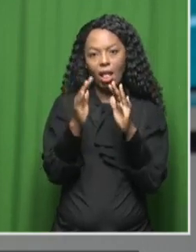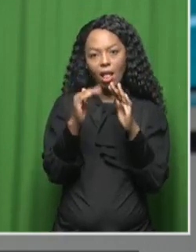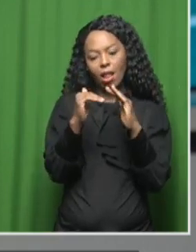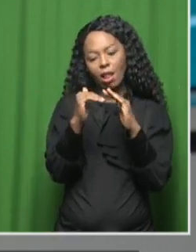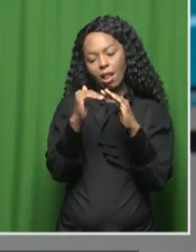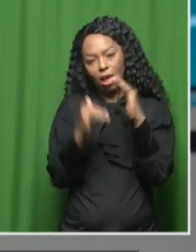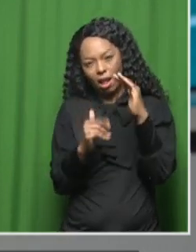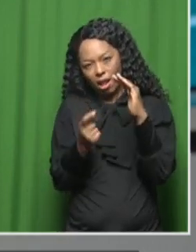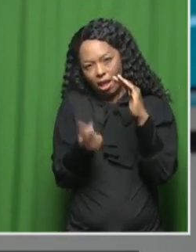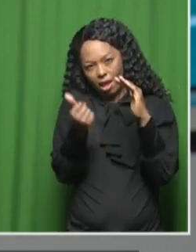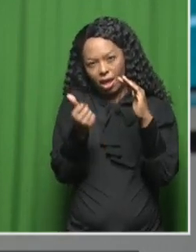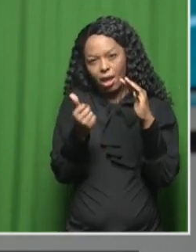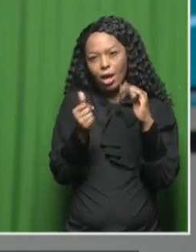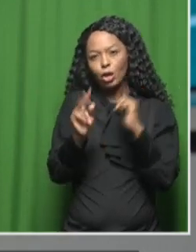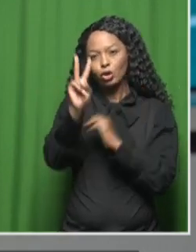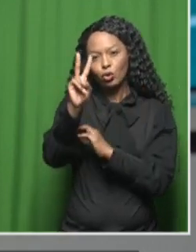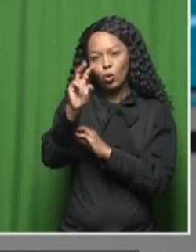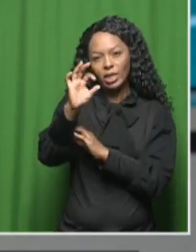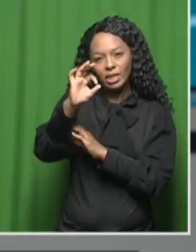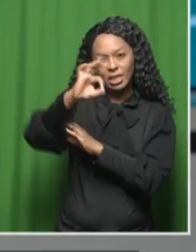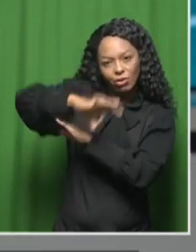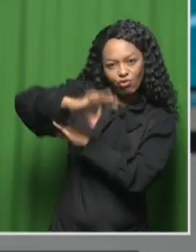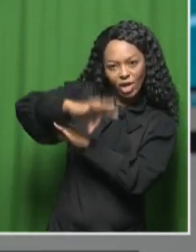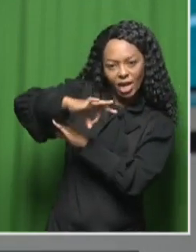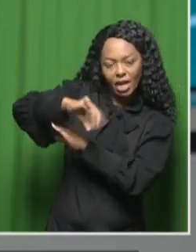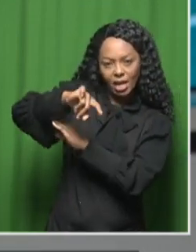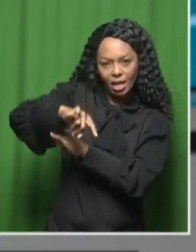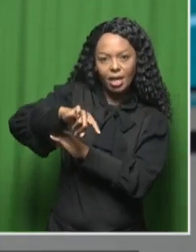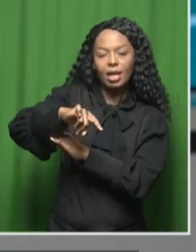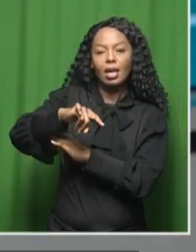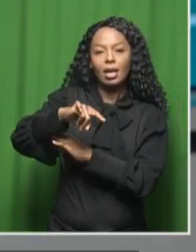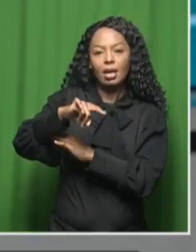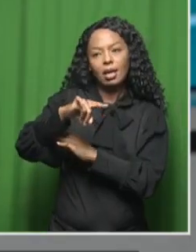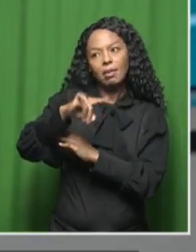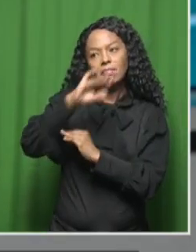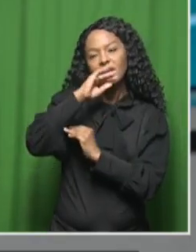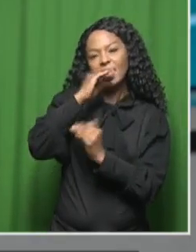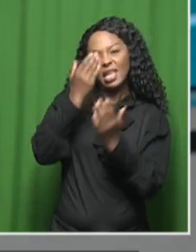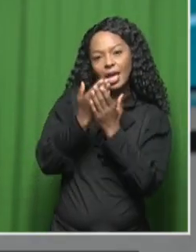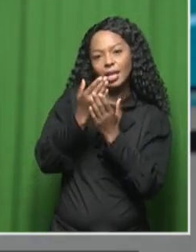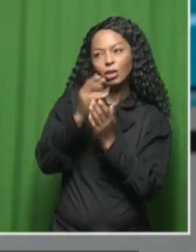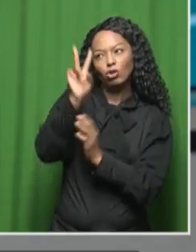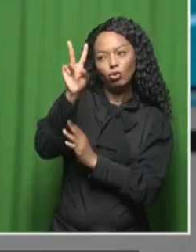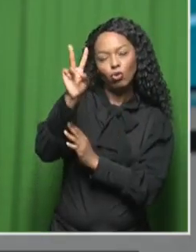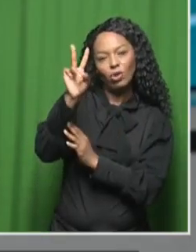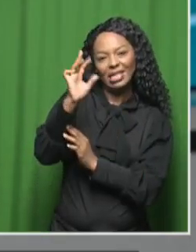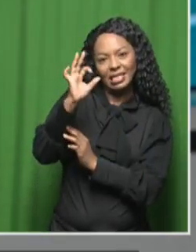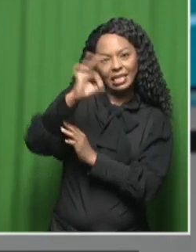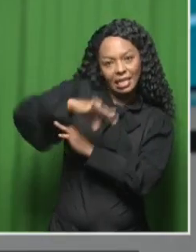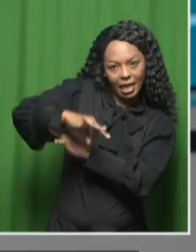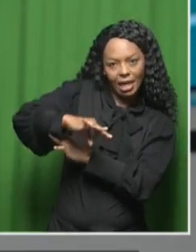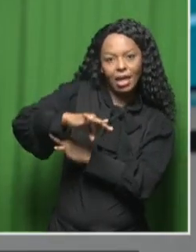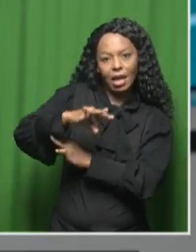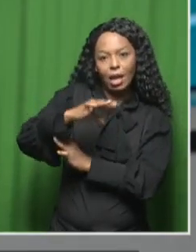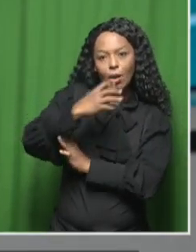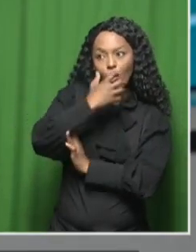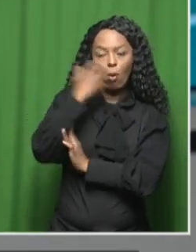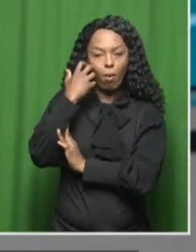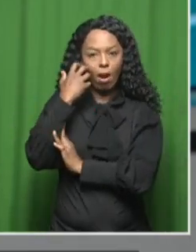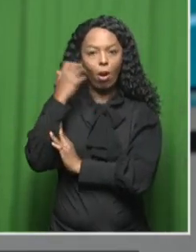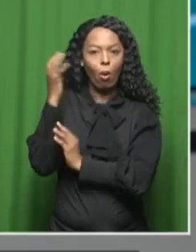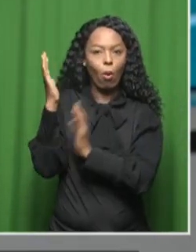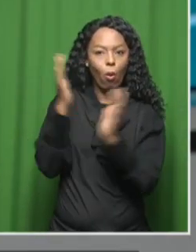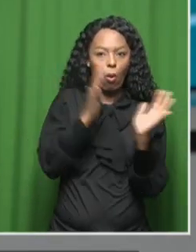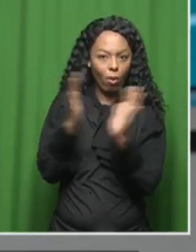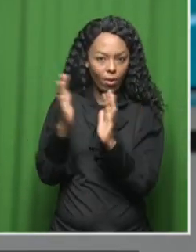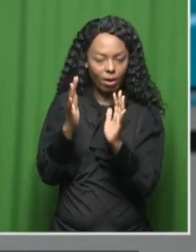still burn, and we can keep global warming below 2 degrees Celsius. Now, just a year ago, this argument